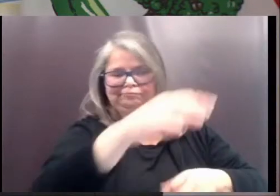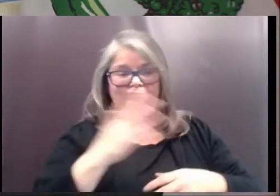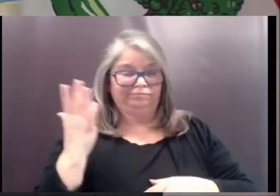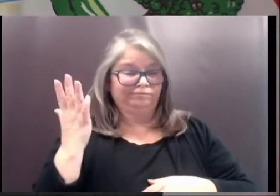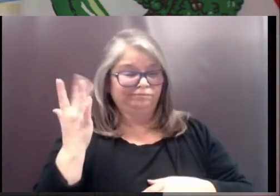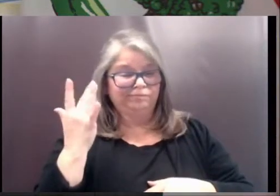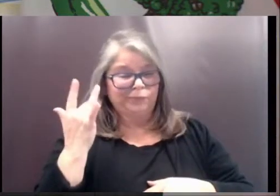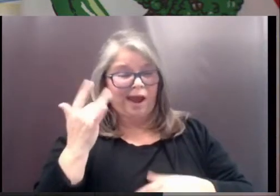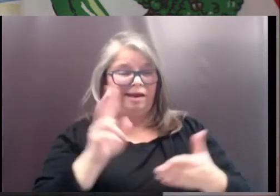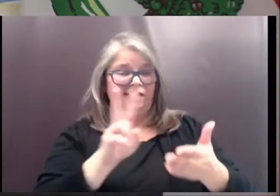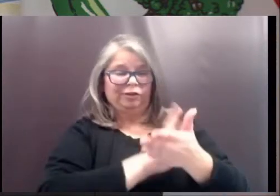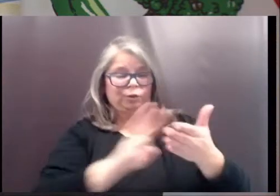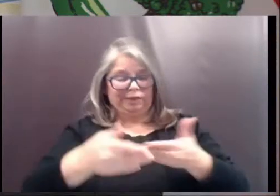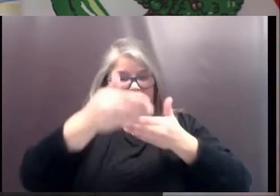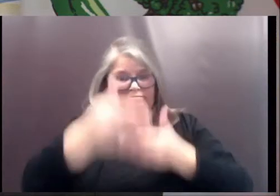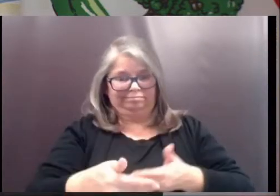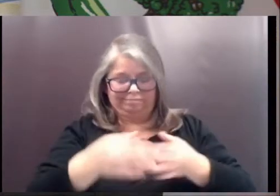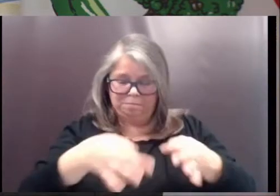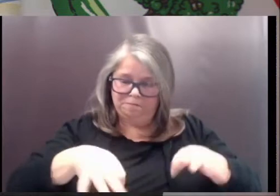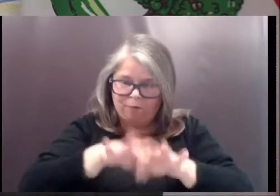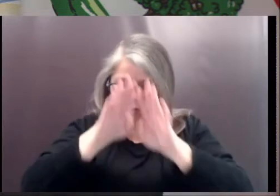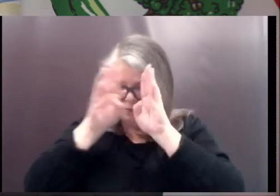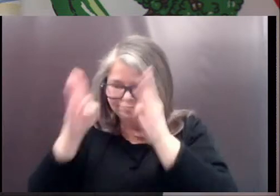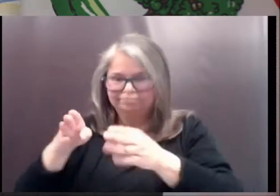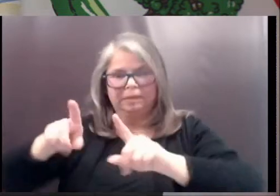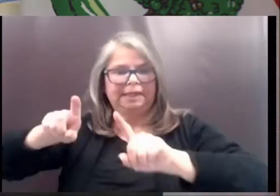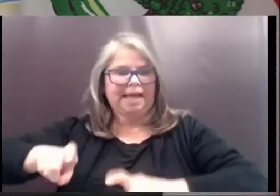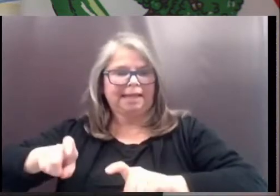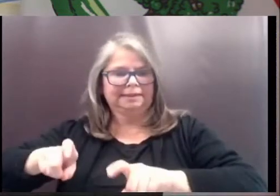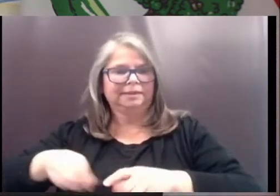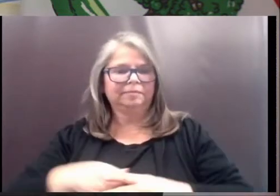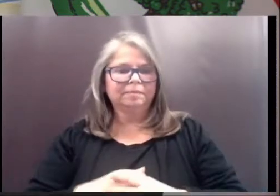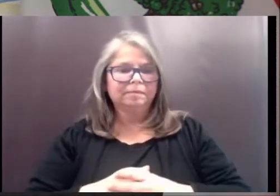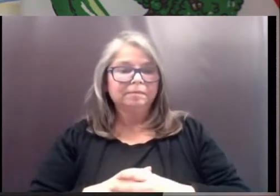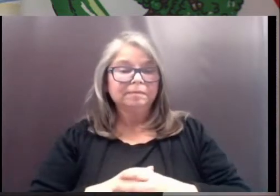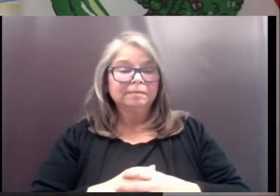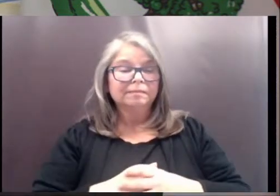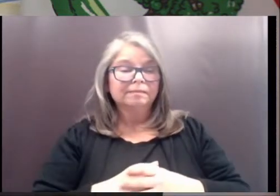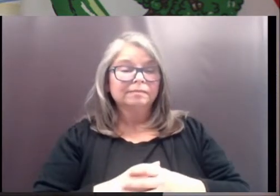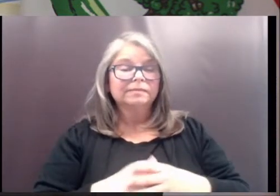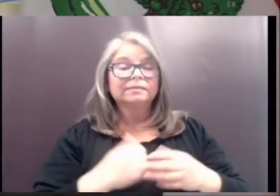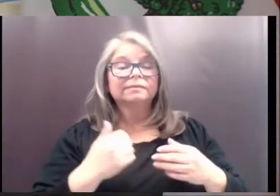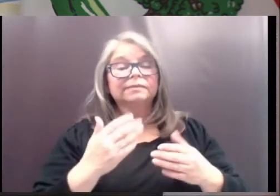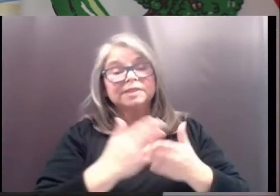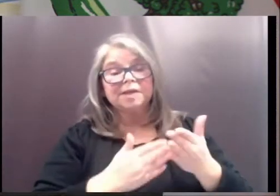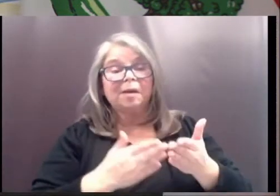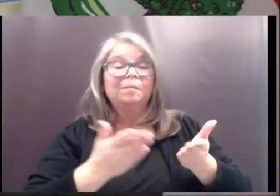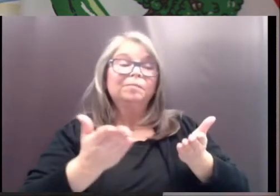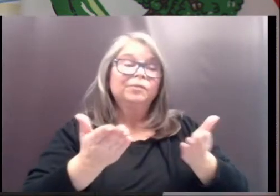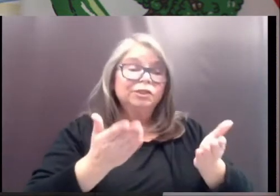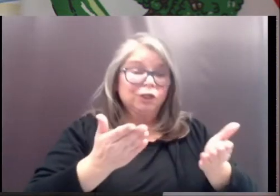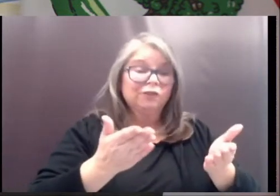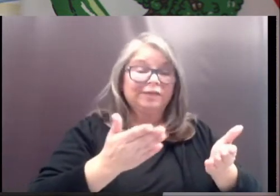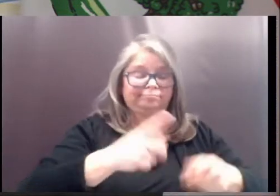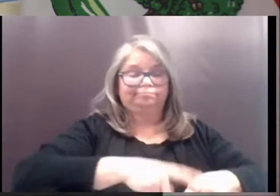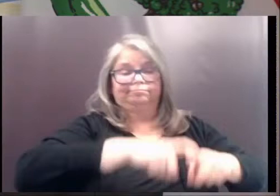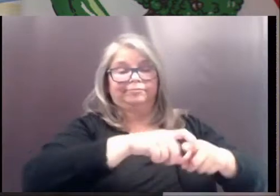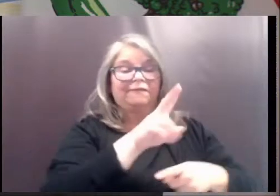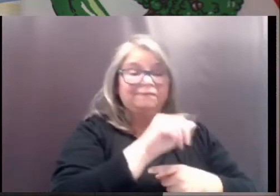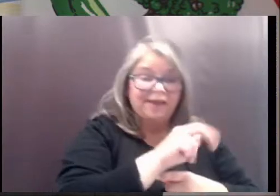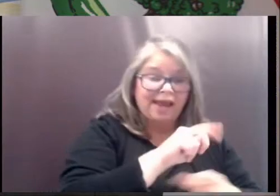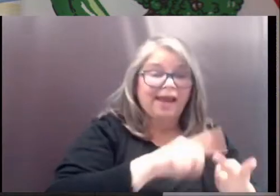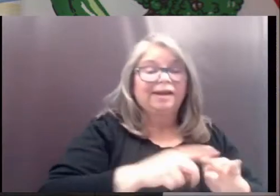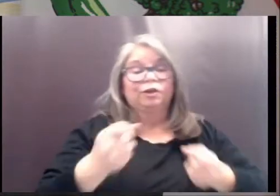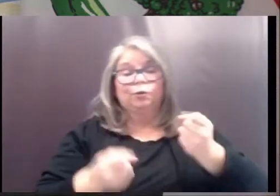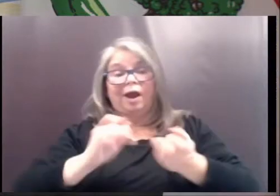Some of those services affected may include routine venipunctures, drivers' medical exams, ear syringing,